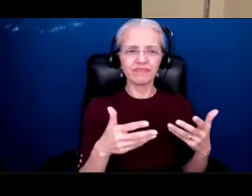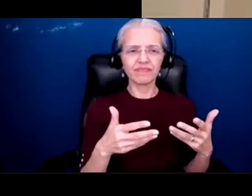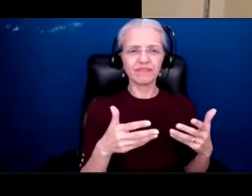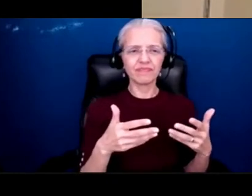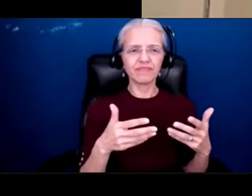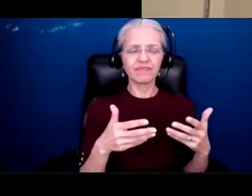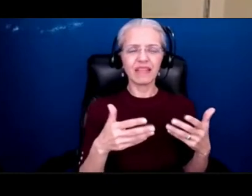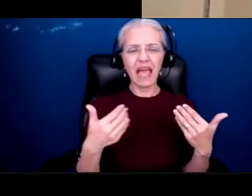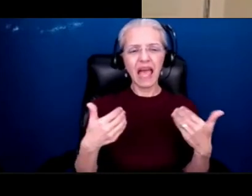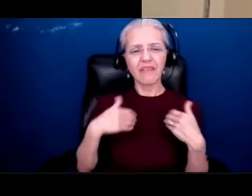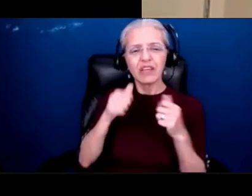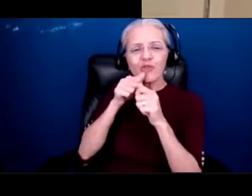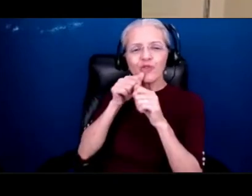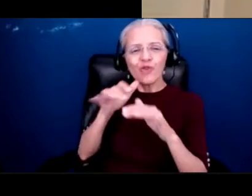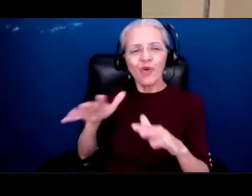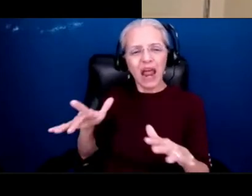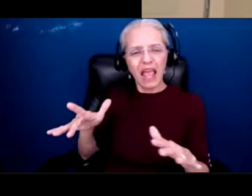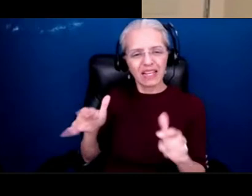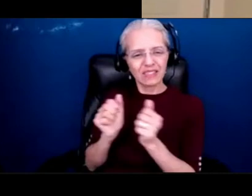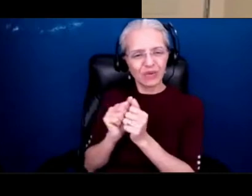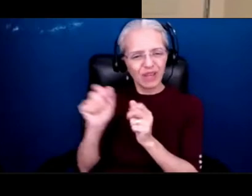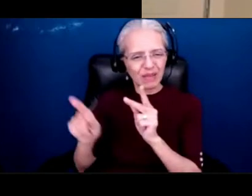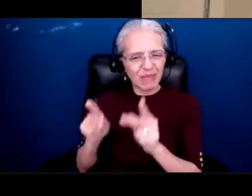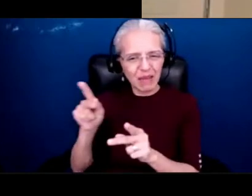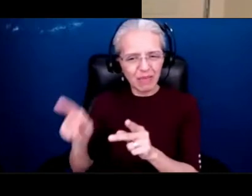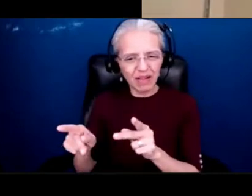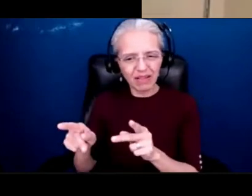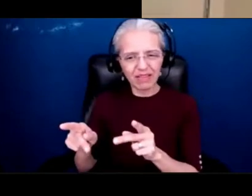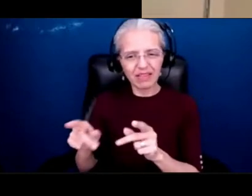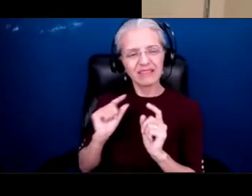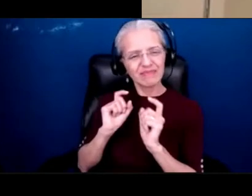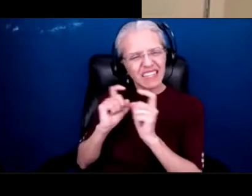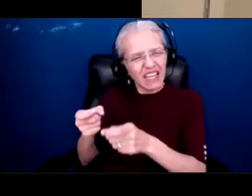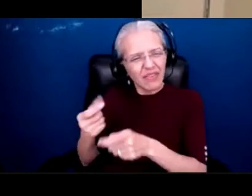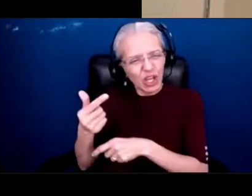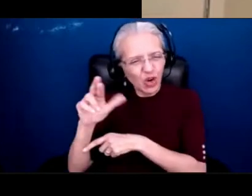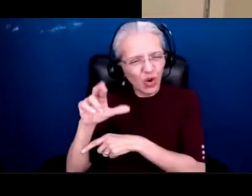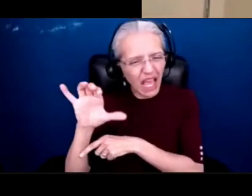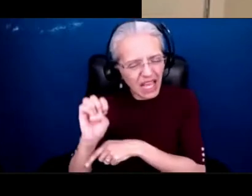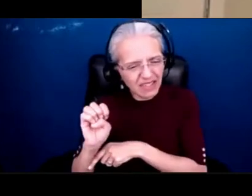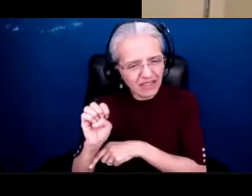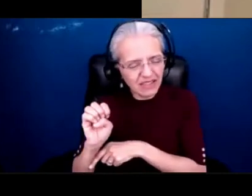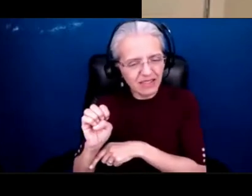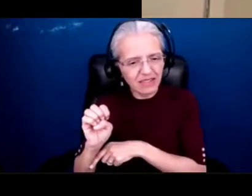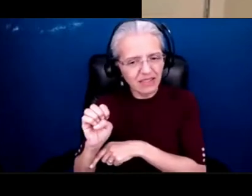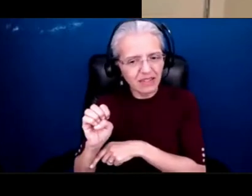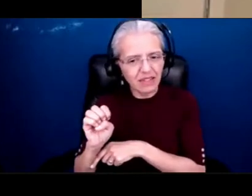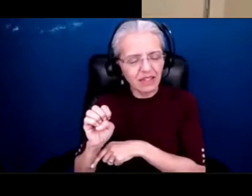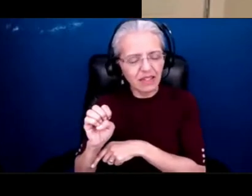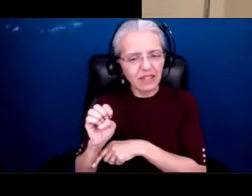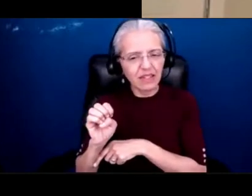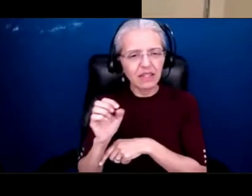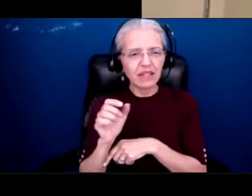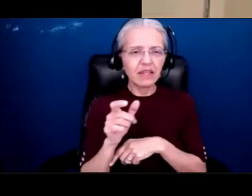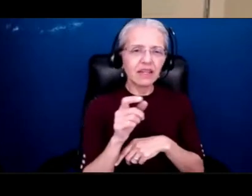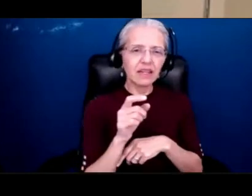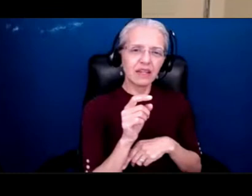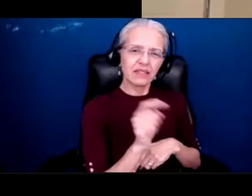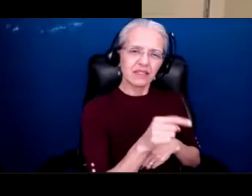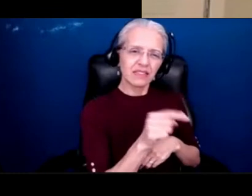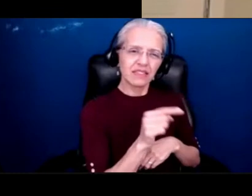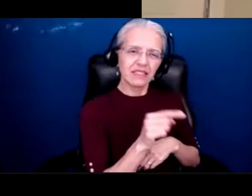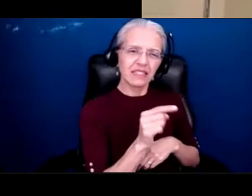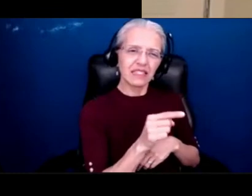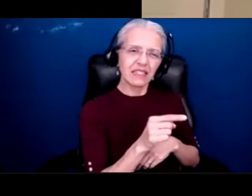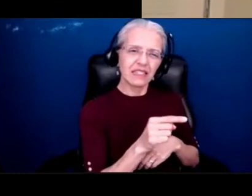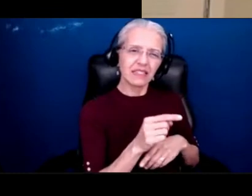with somebody who believes that disabled people should not exist. She